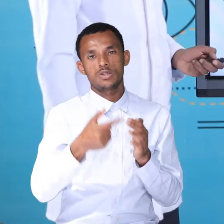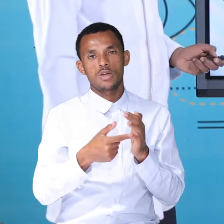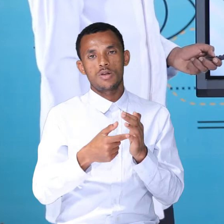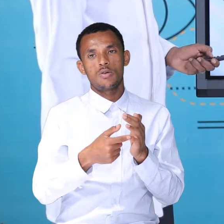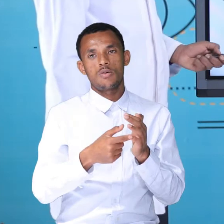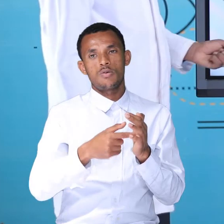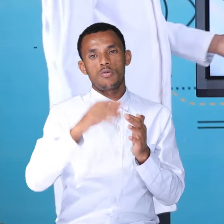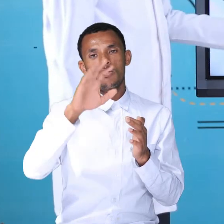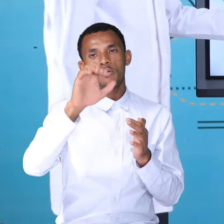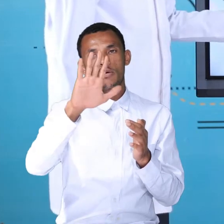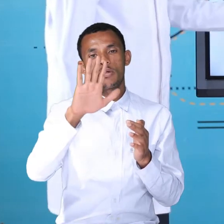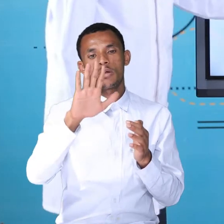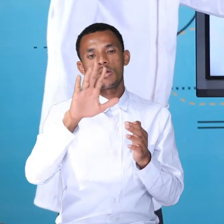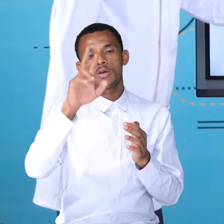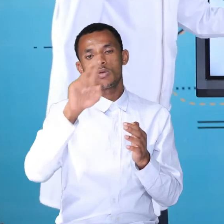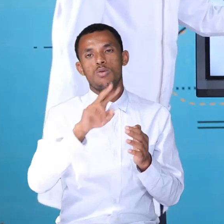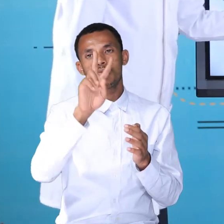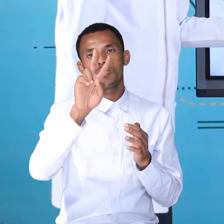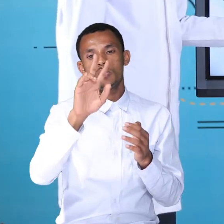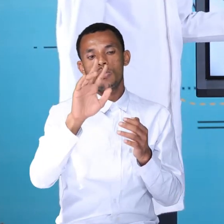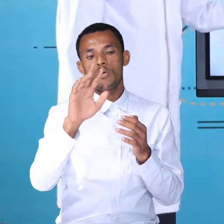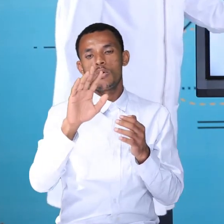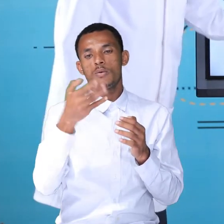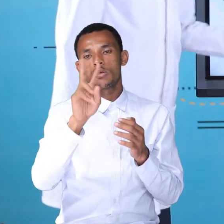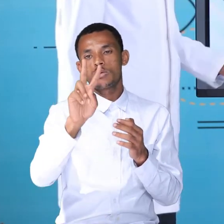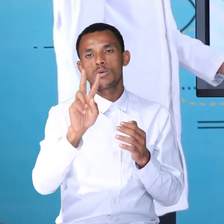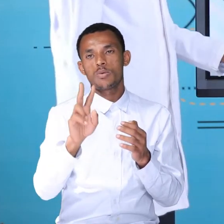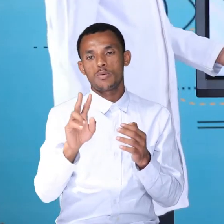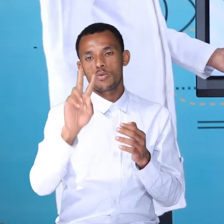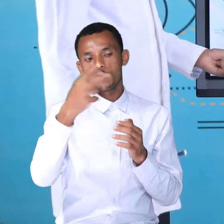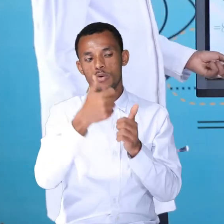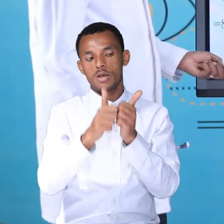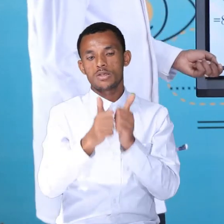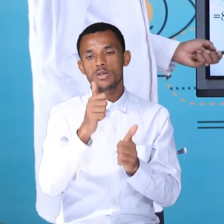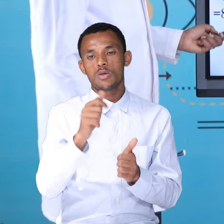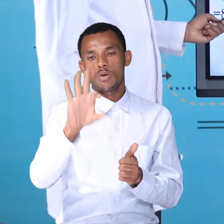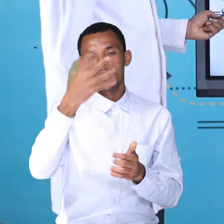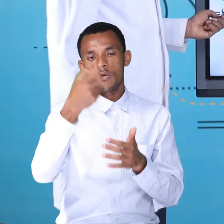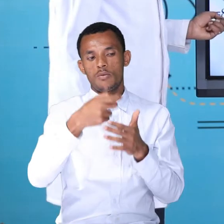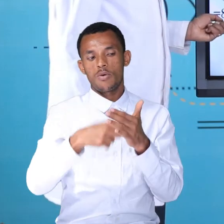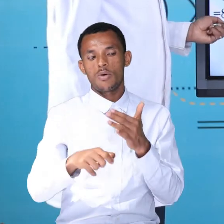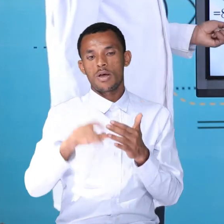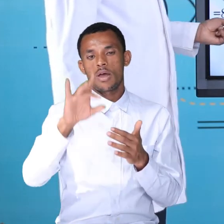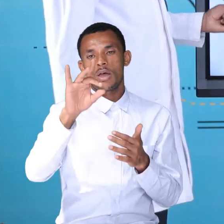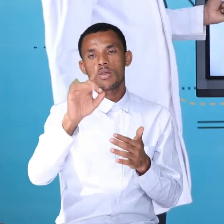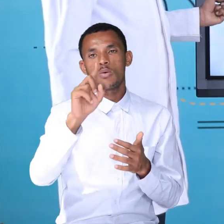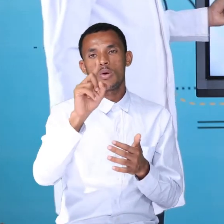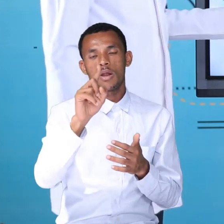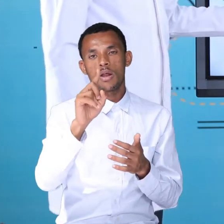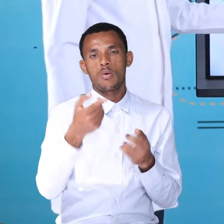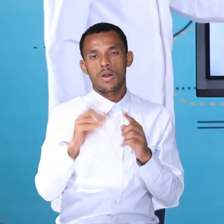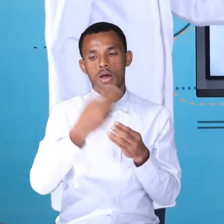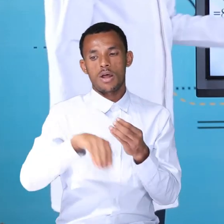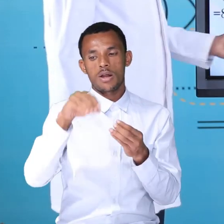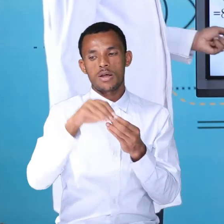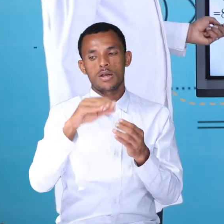2. So, root 2 times root 2, 2 will be cancelled. You will have a value to be 81. When I add